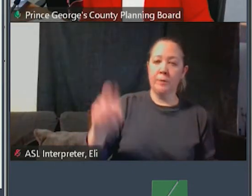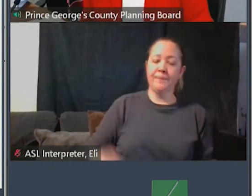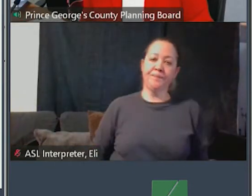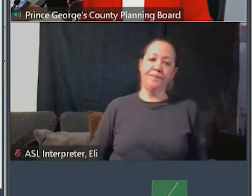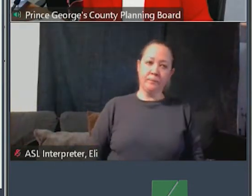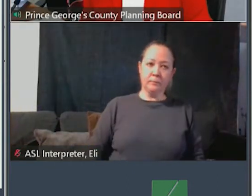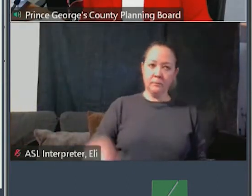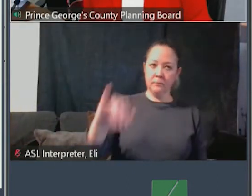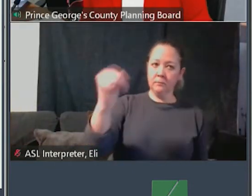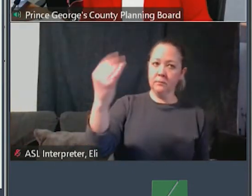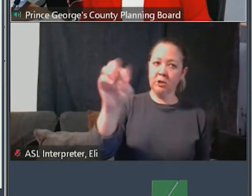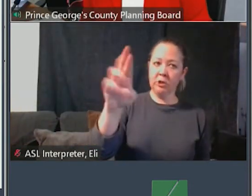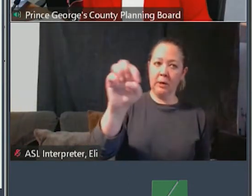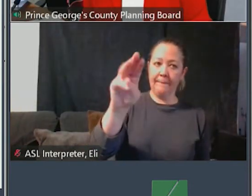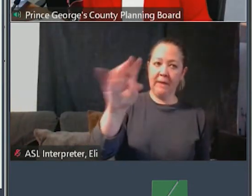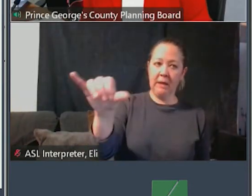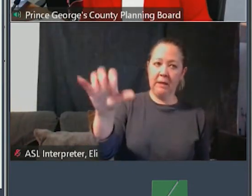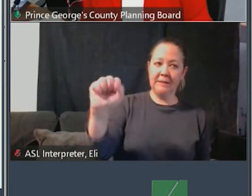Jeremy Speaks?